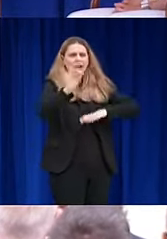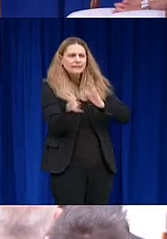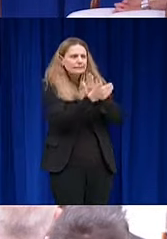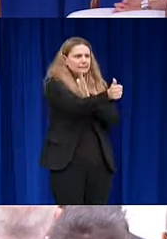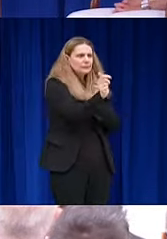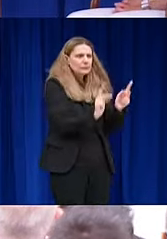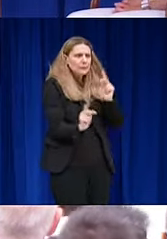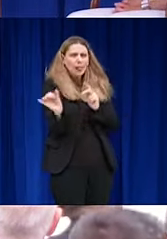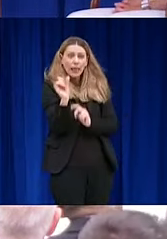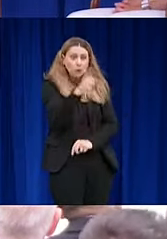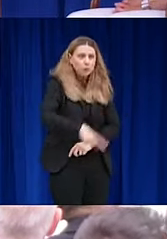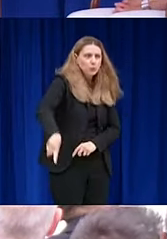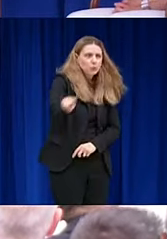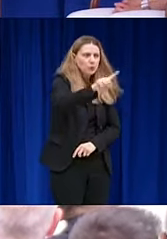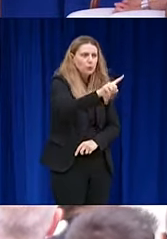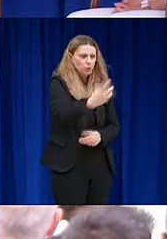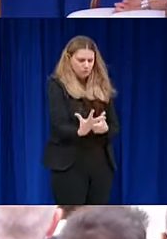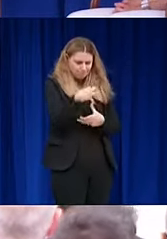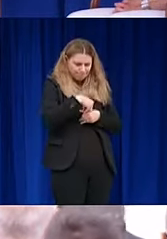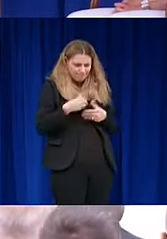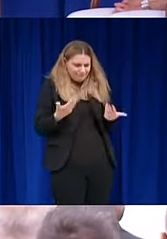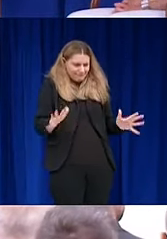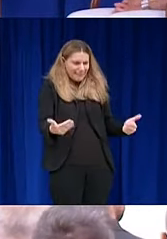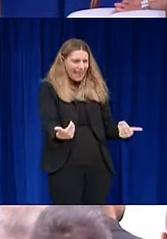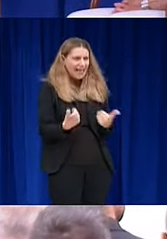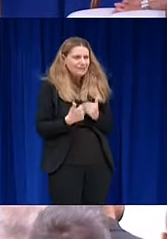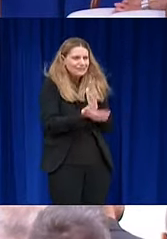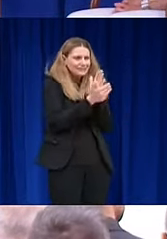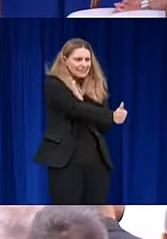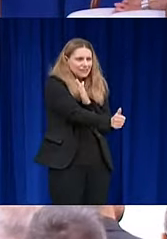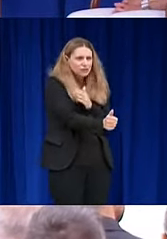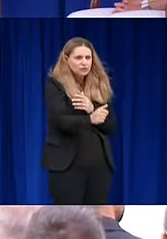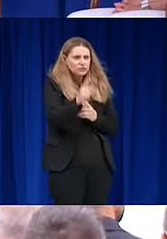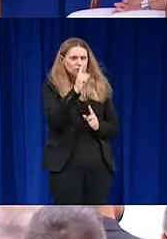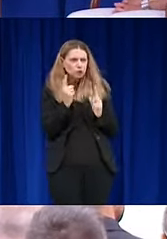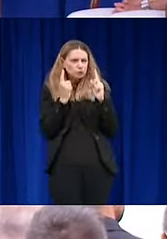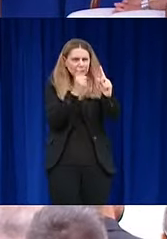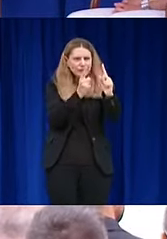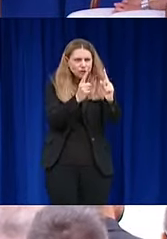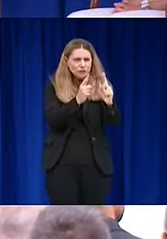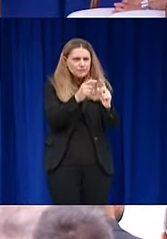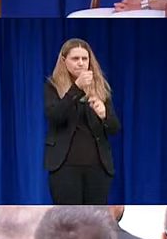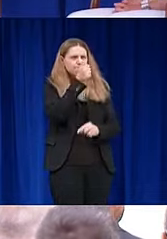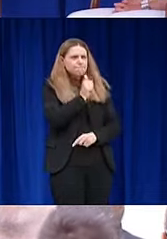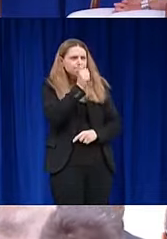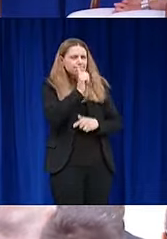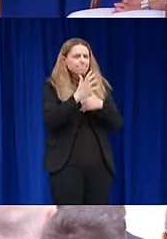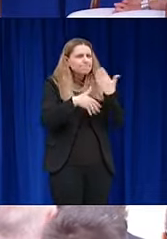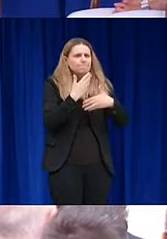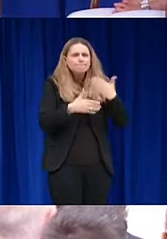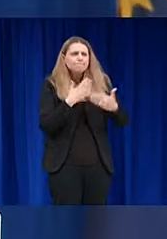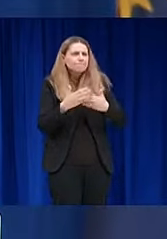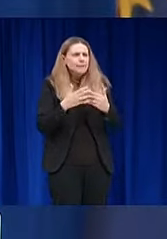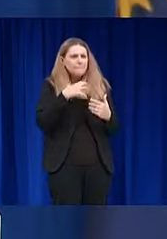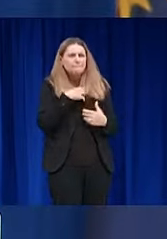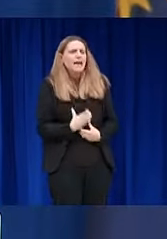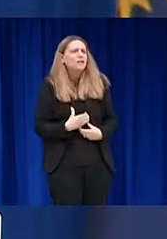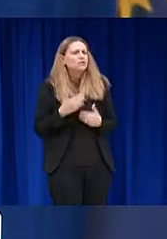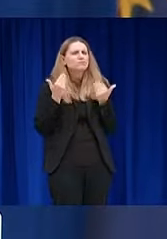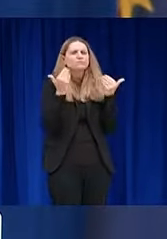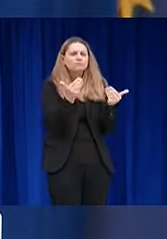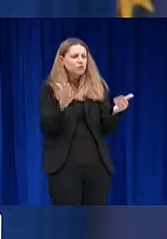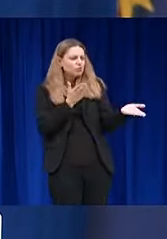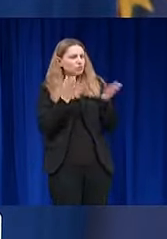skills, determination, perseverance, and passion to serve our country. Talent